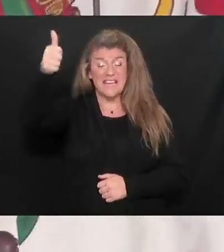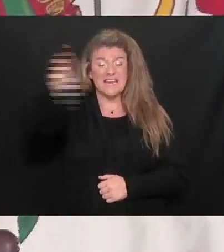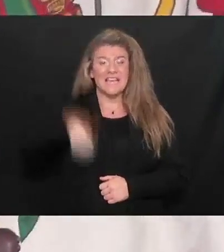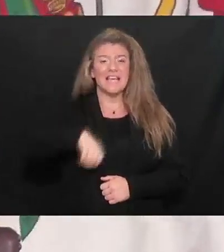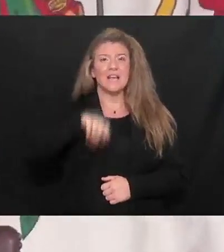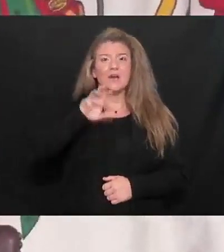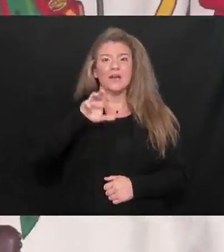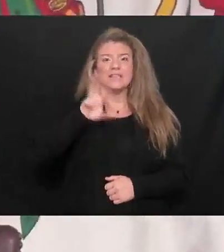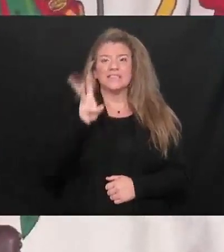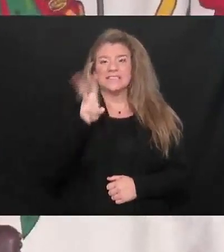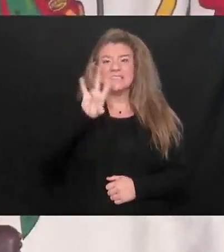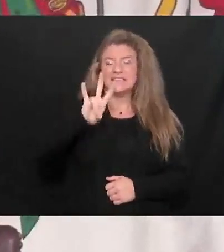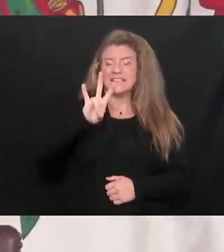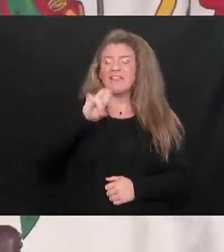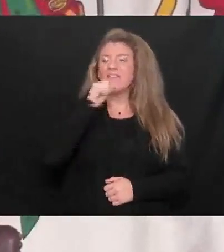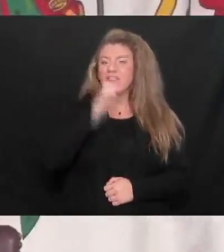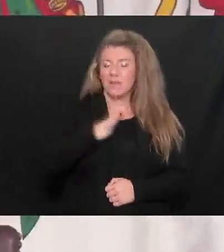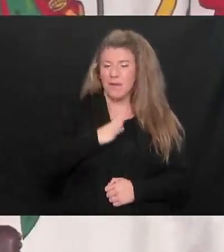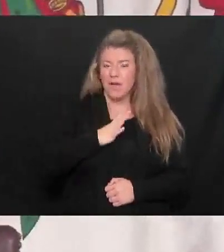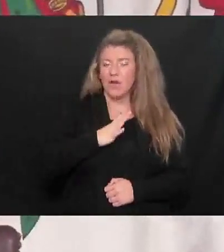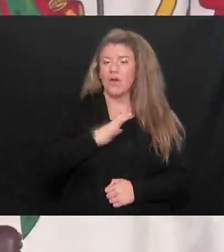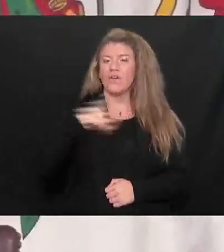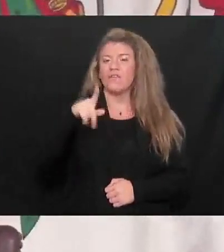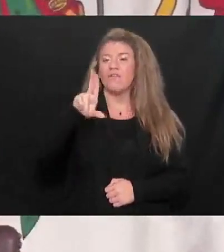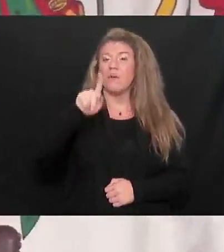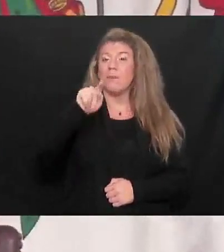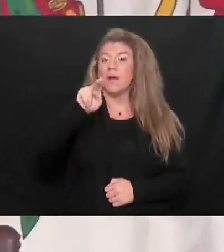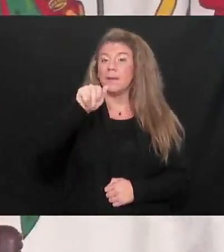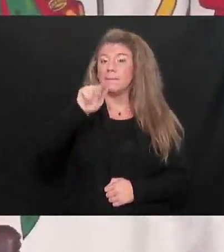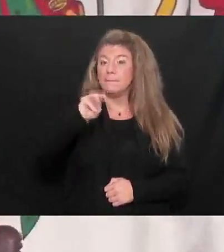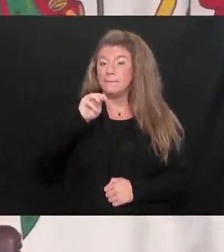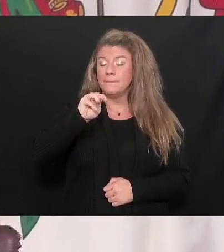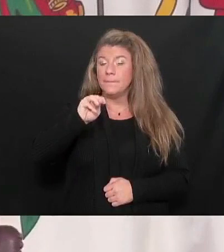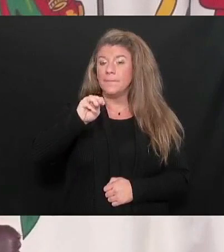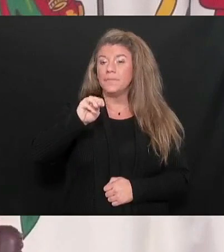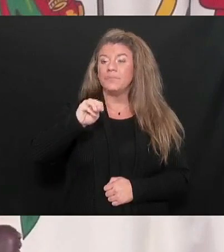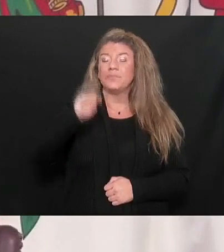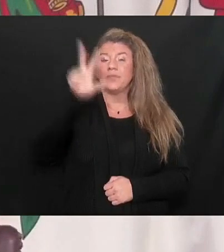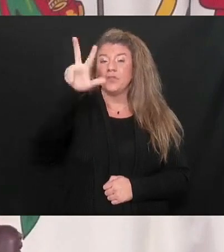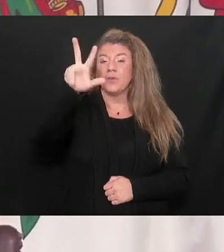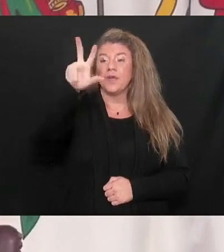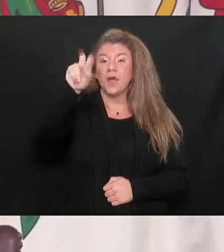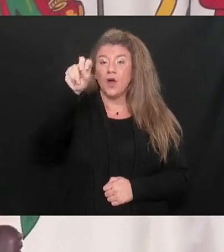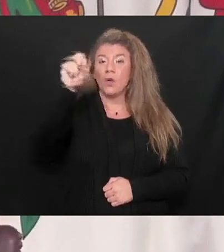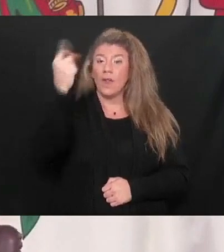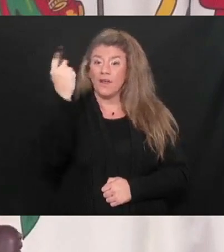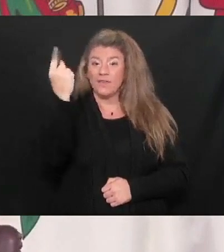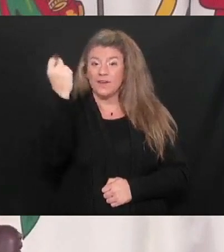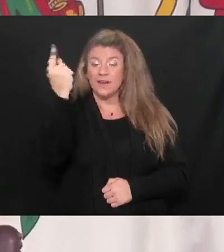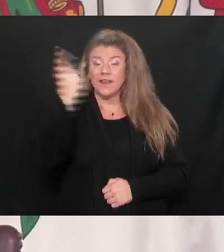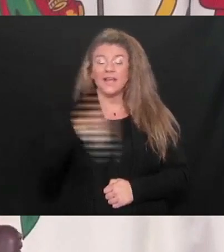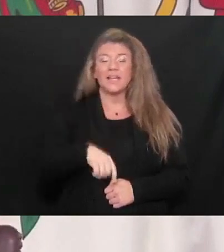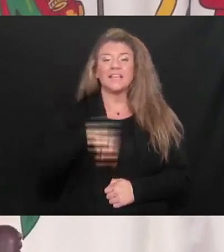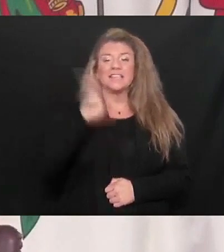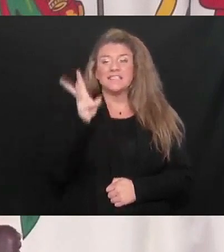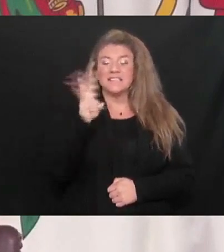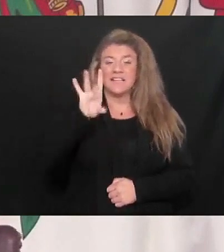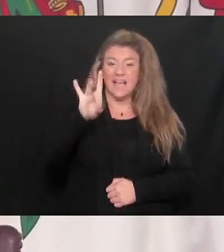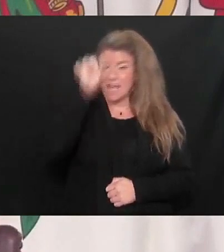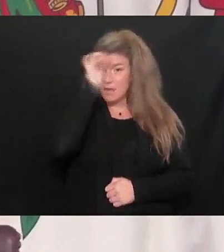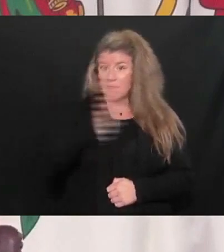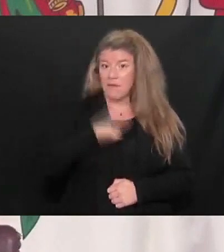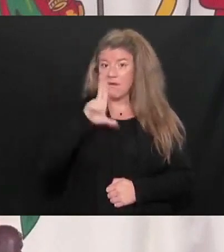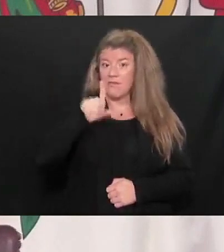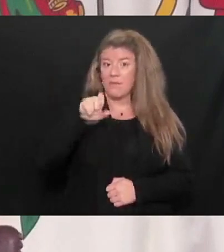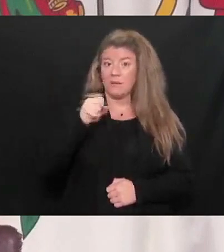is a 67-year-old female from Putnam County. The 3,011th death is a 68-year-old male from Upshur